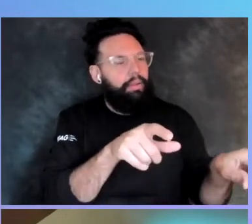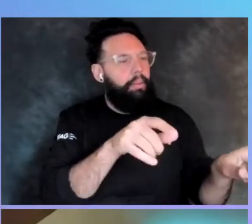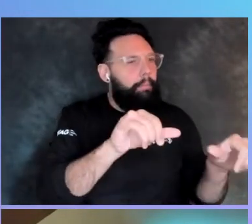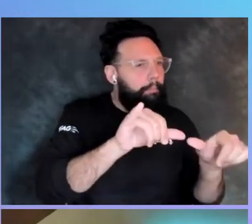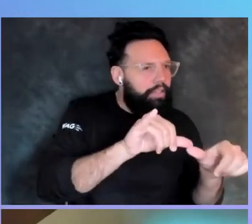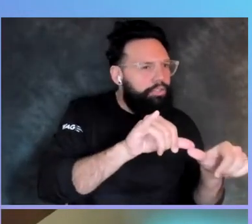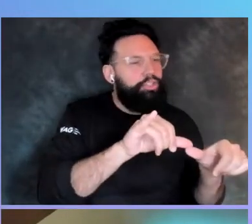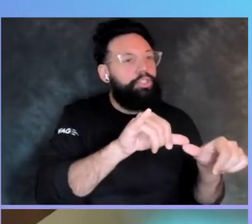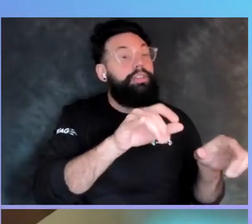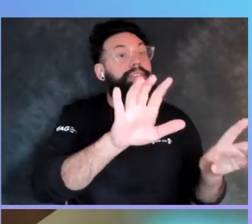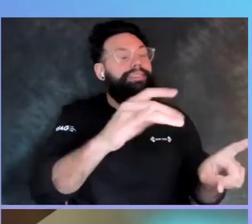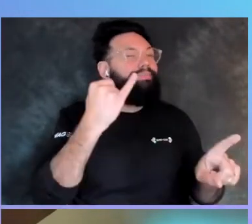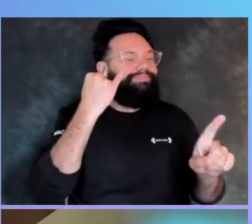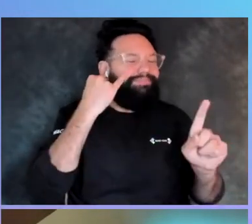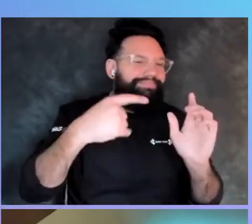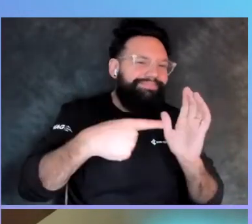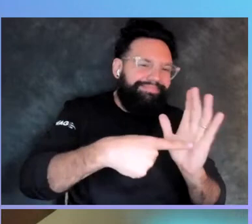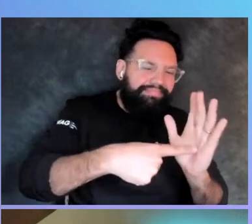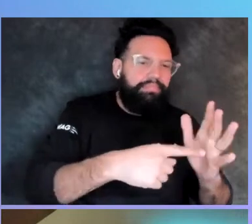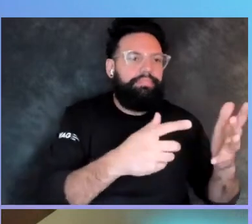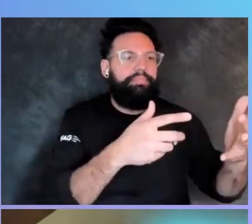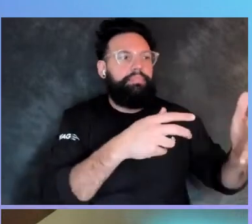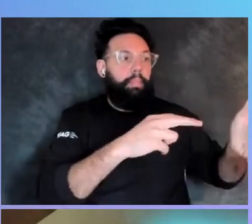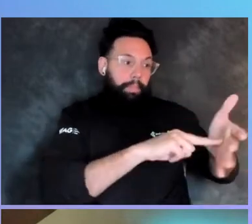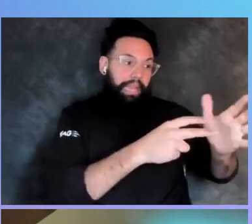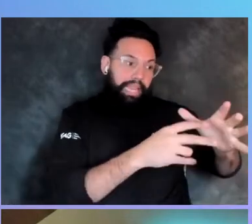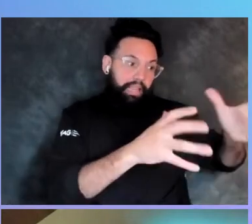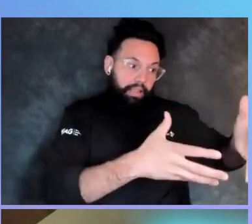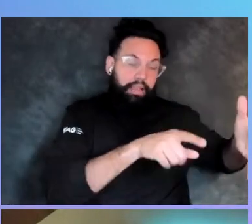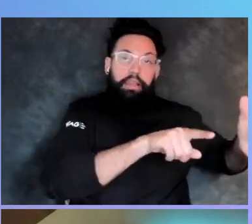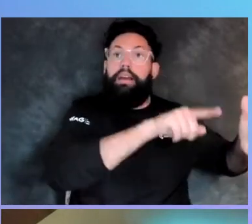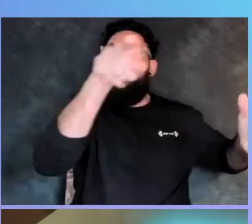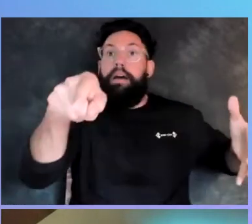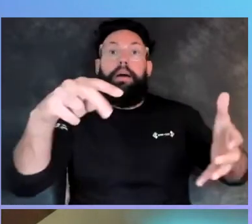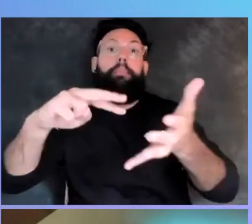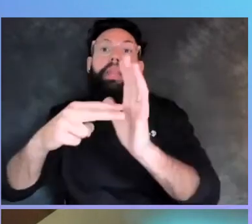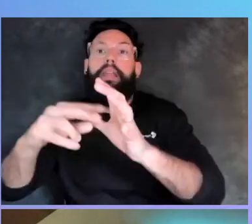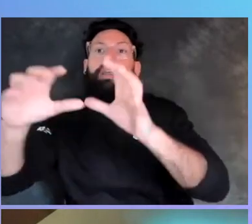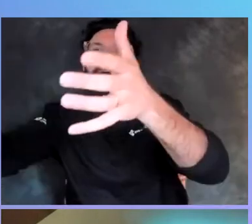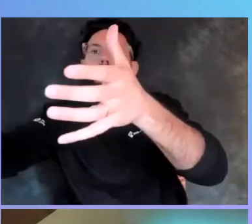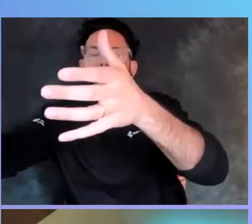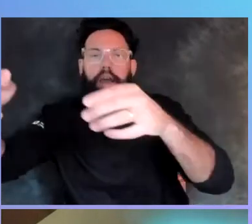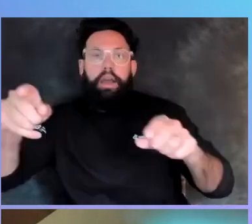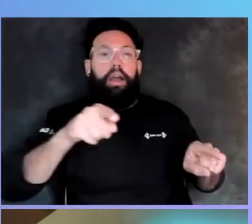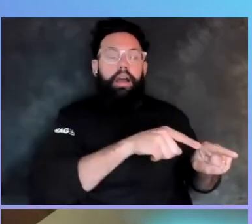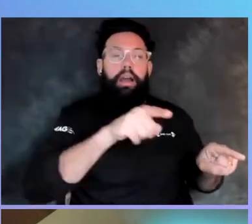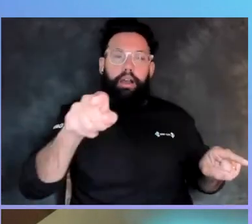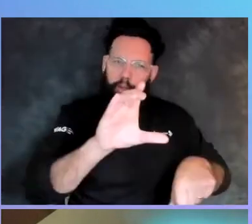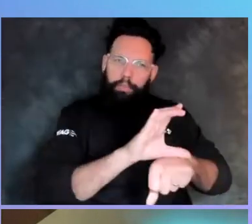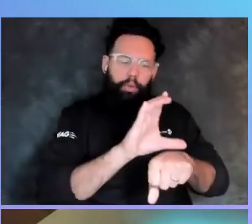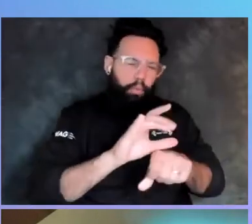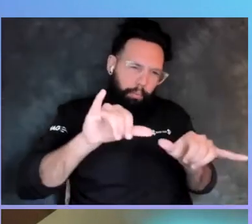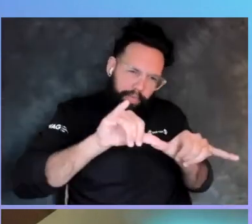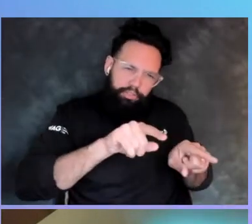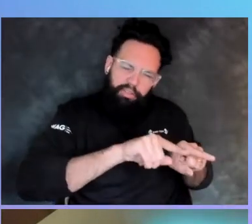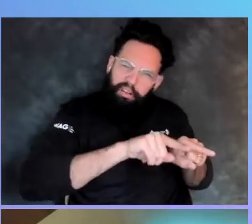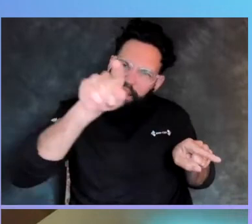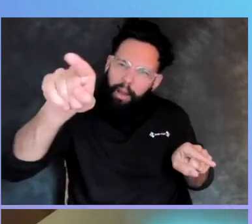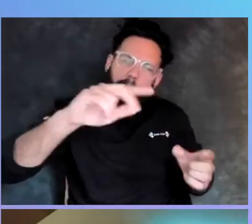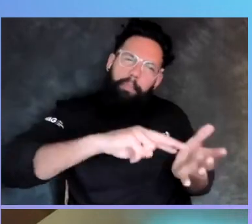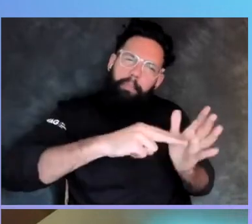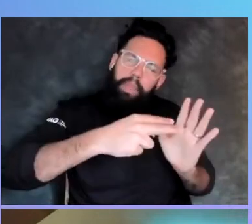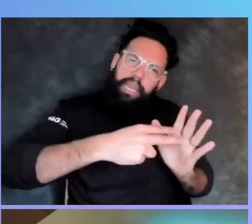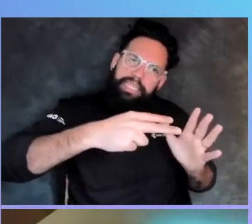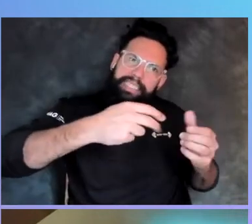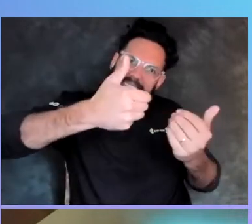And so this results in a technology that can capture, interpret, and produce the depth and nuance of human language. And